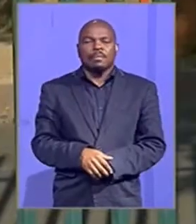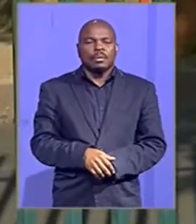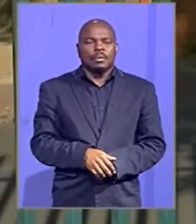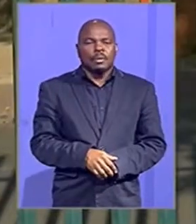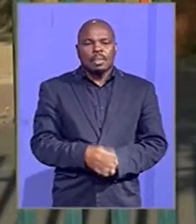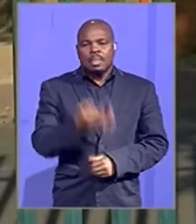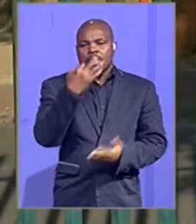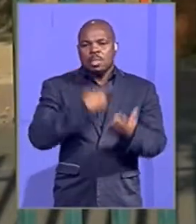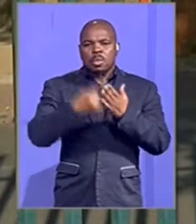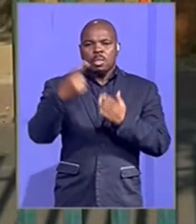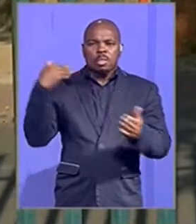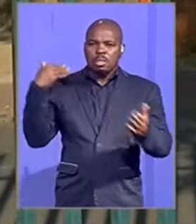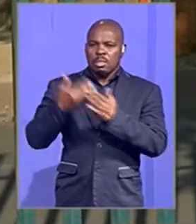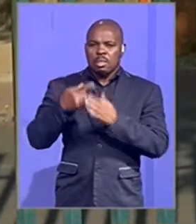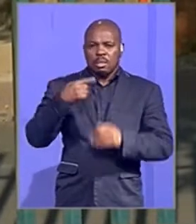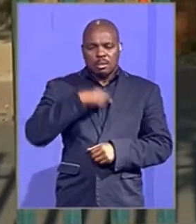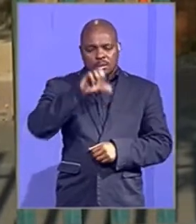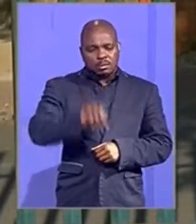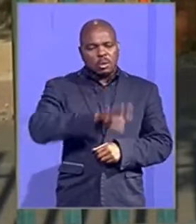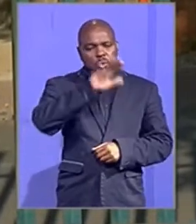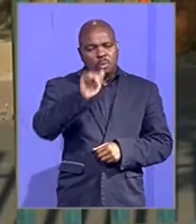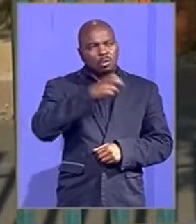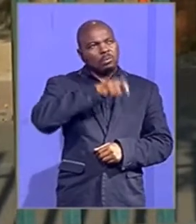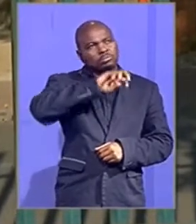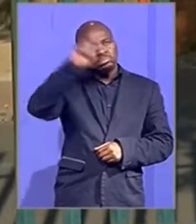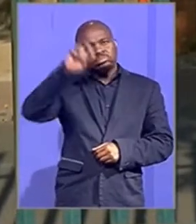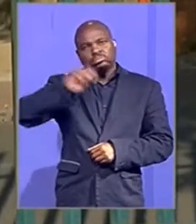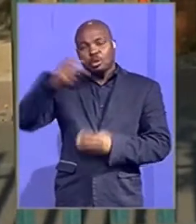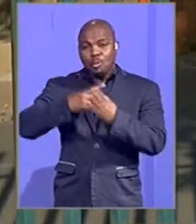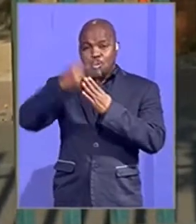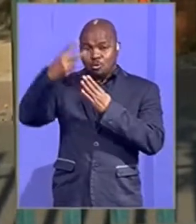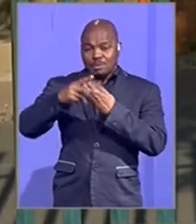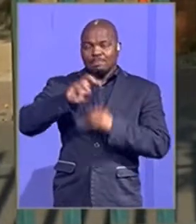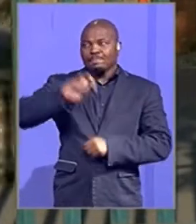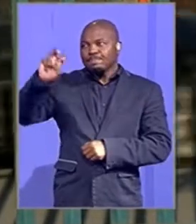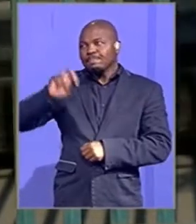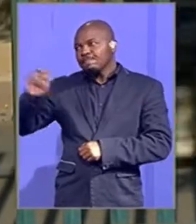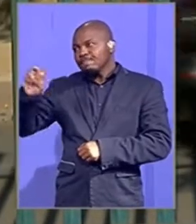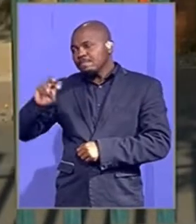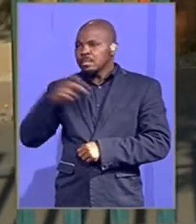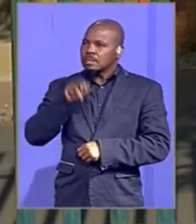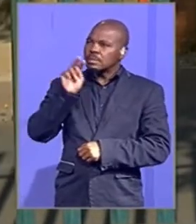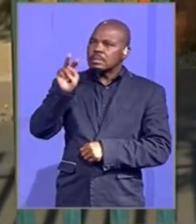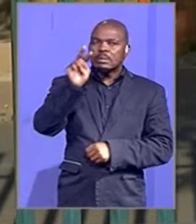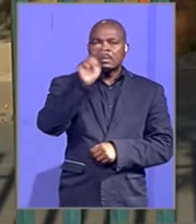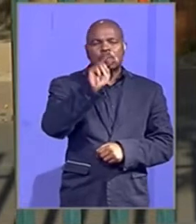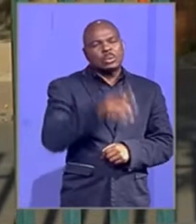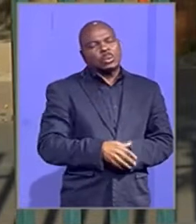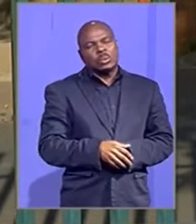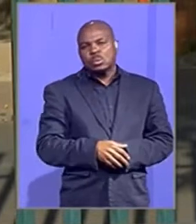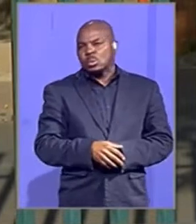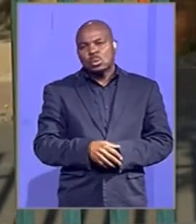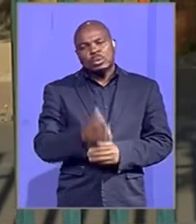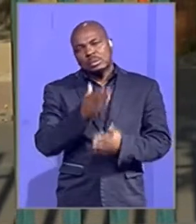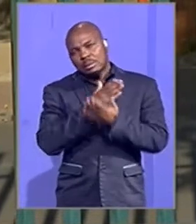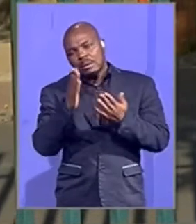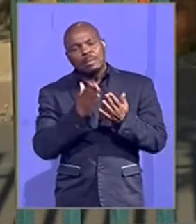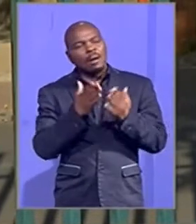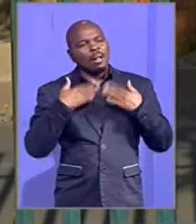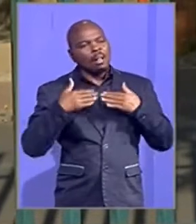3 weeks traveling through rural South Africa for a project, and a lot of what we're seeing is that girls are struggling to access healthcare